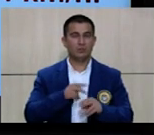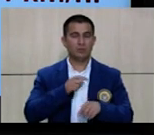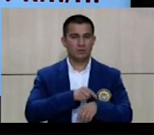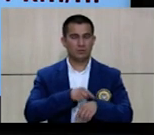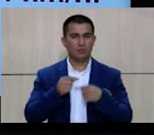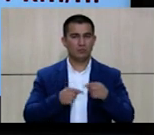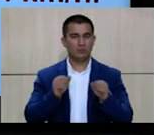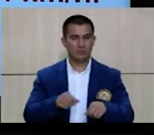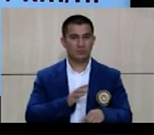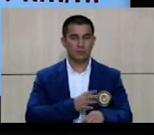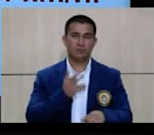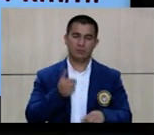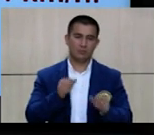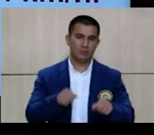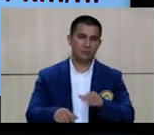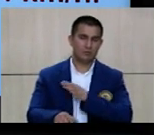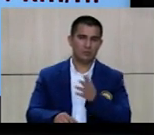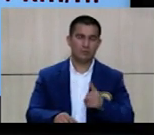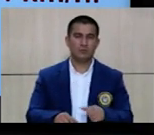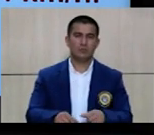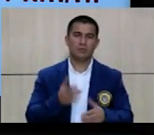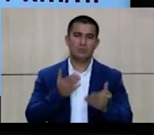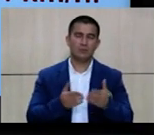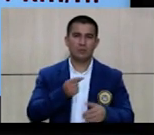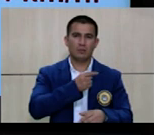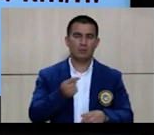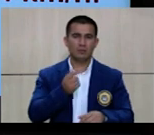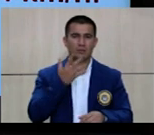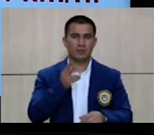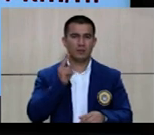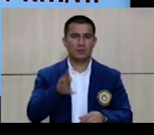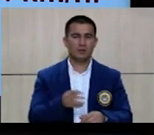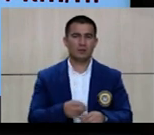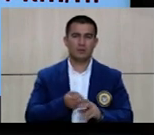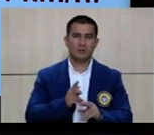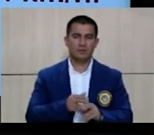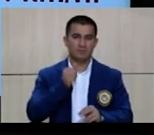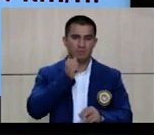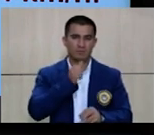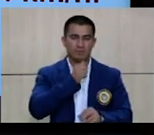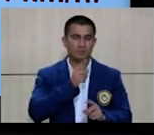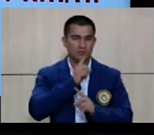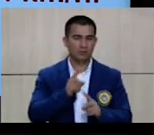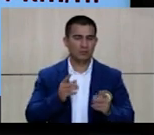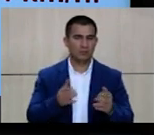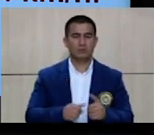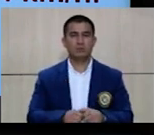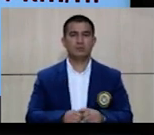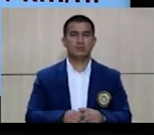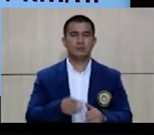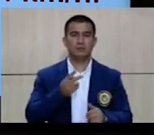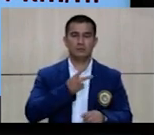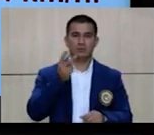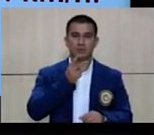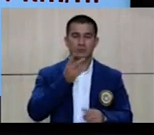mumkinmi? Bo'lishi mumkin. Minus 5 km soatchi. Manfiy bo'la olmaydi. Demak,